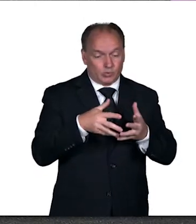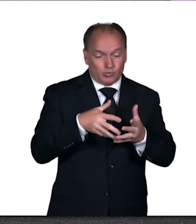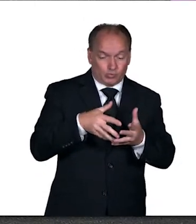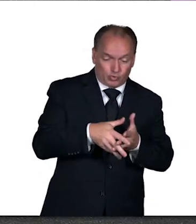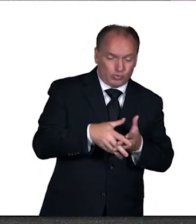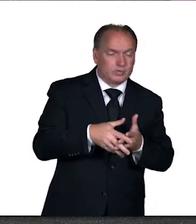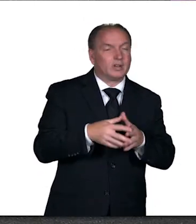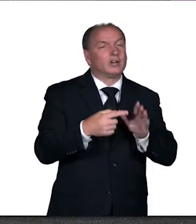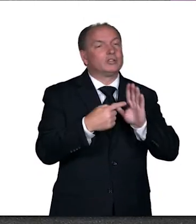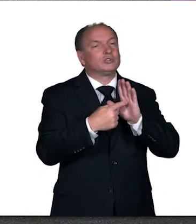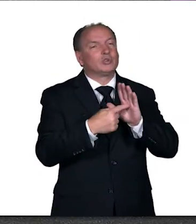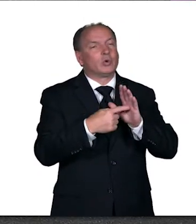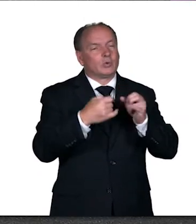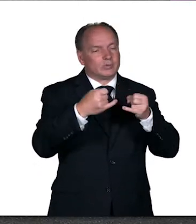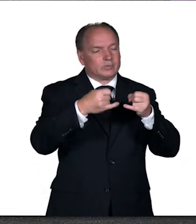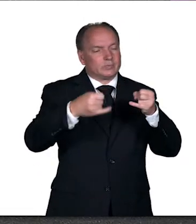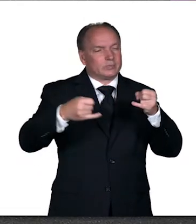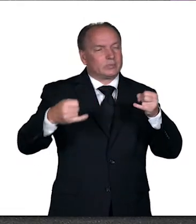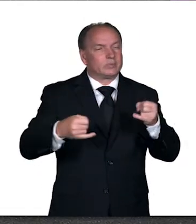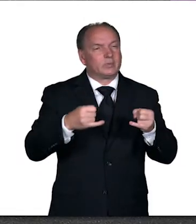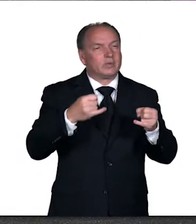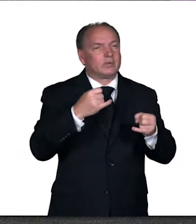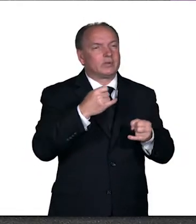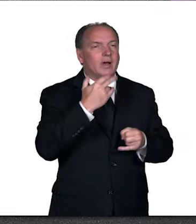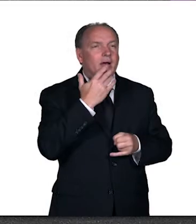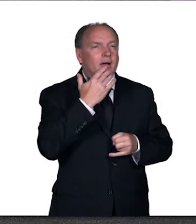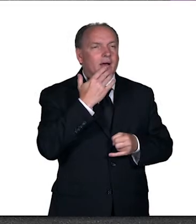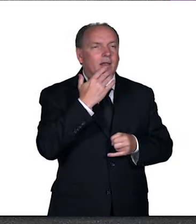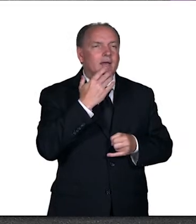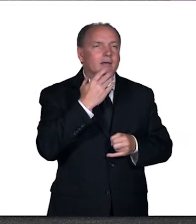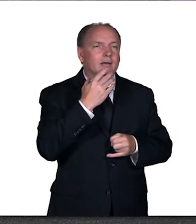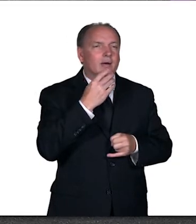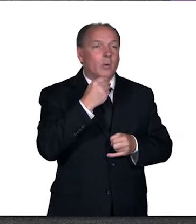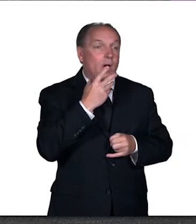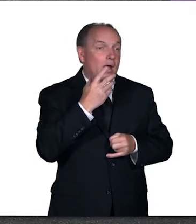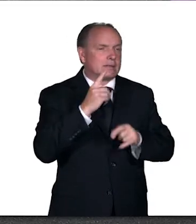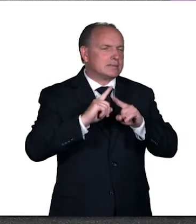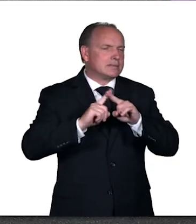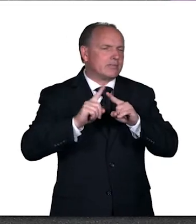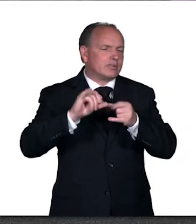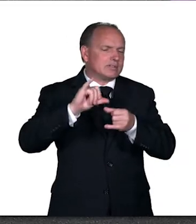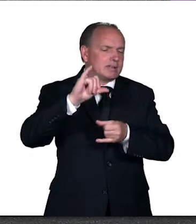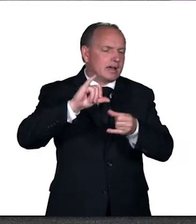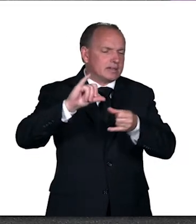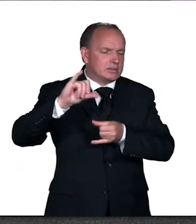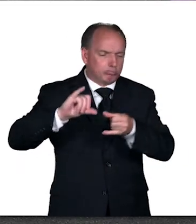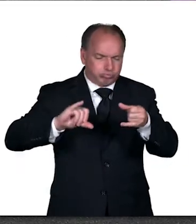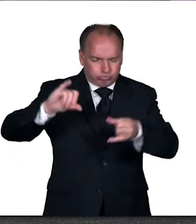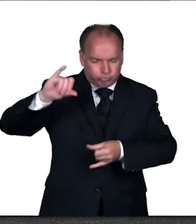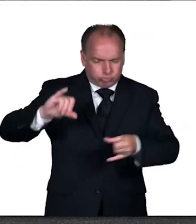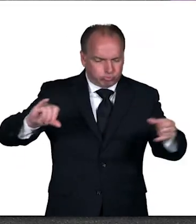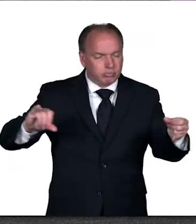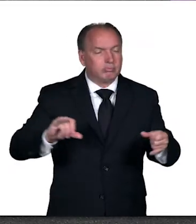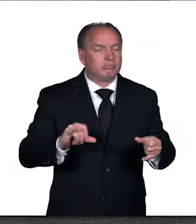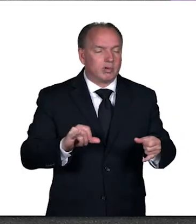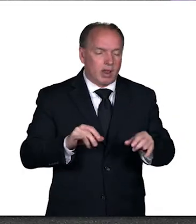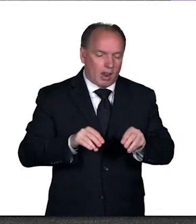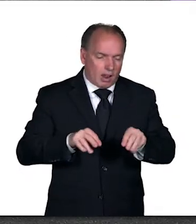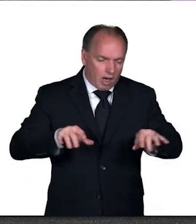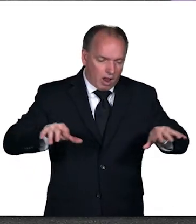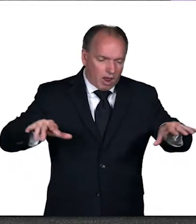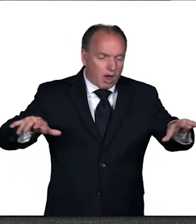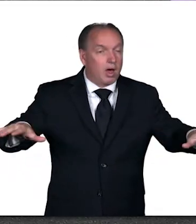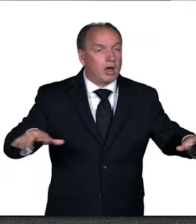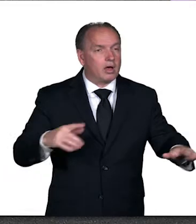roots, I have some string and I got different sizes because they like to grow really, really long and really, really far.